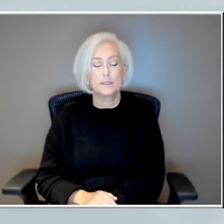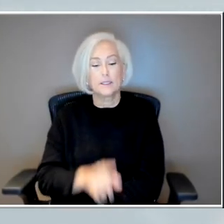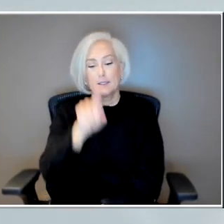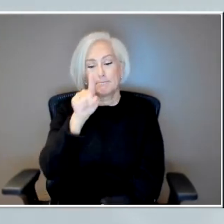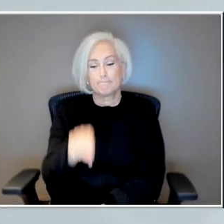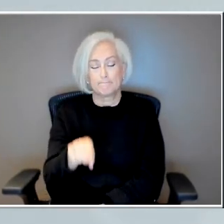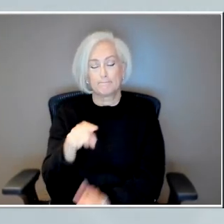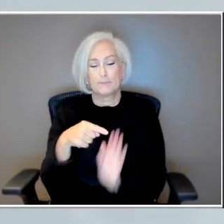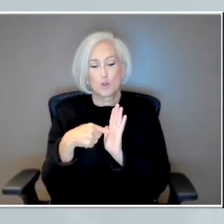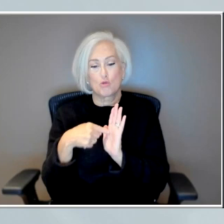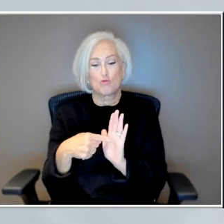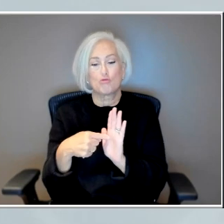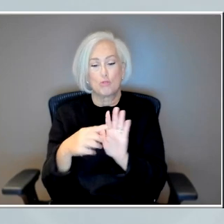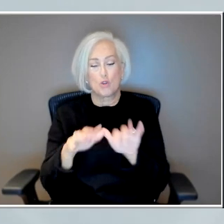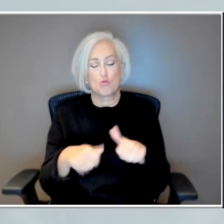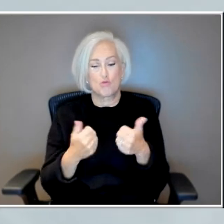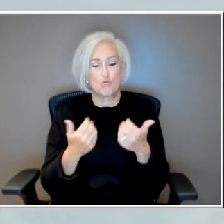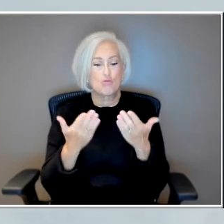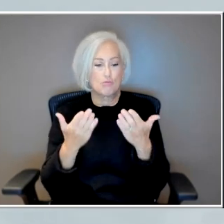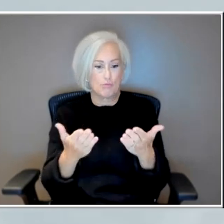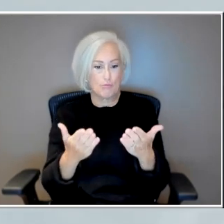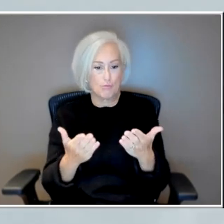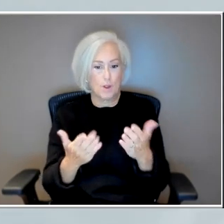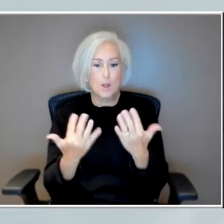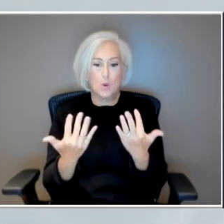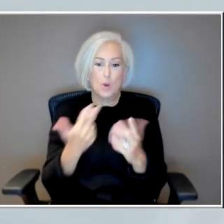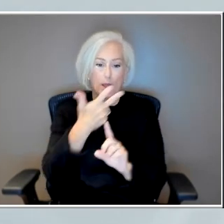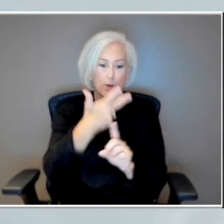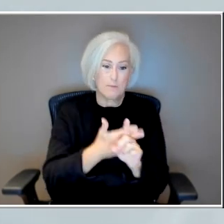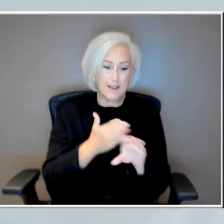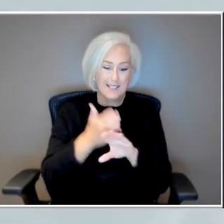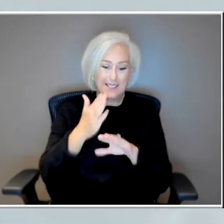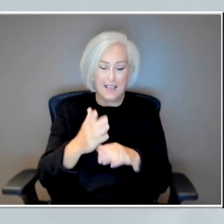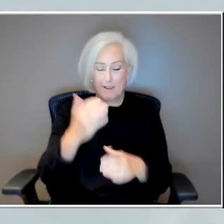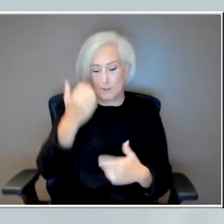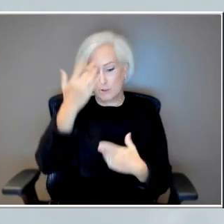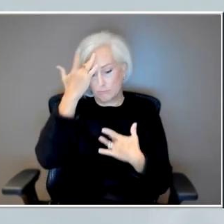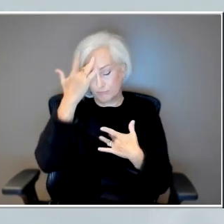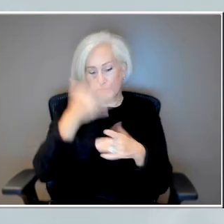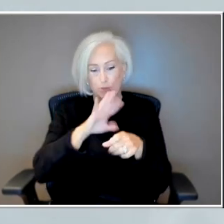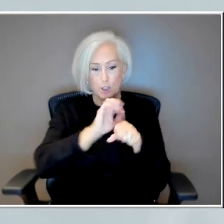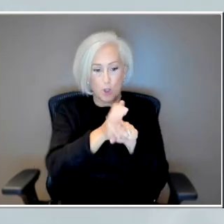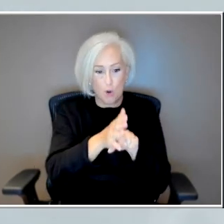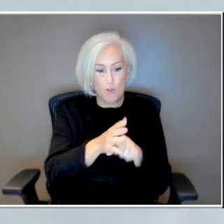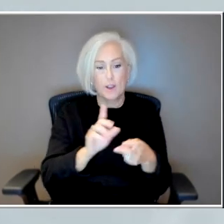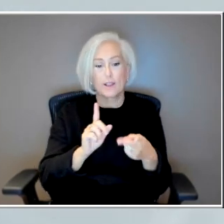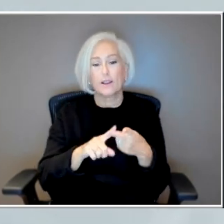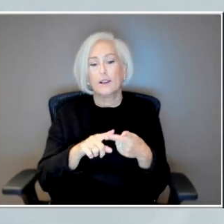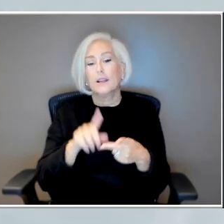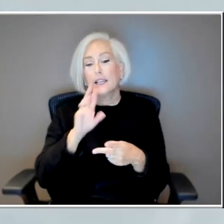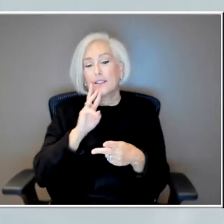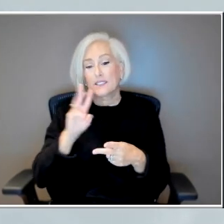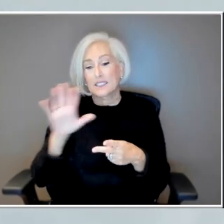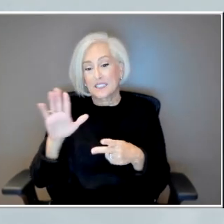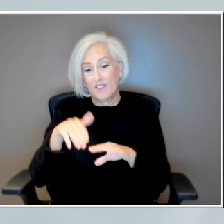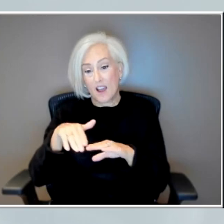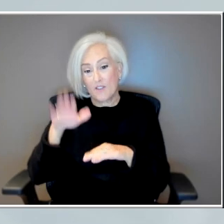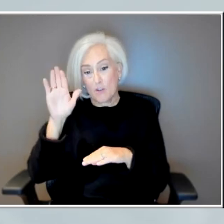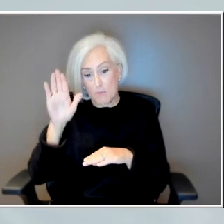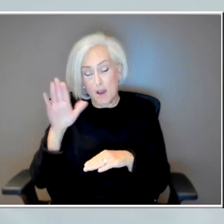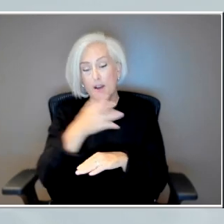point, wait 3 months, additional doses for 65 and older, immunocompromised. You're supposed to get those a couple of times a year.